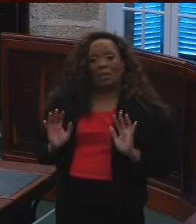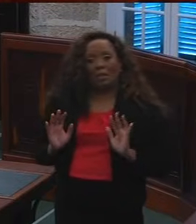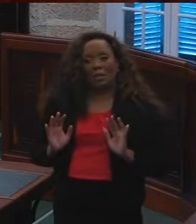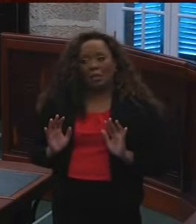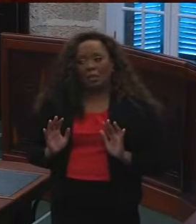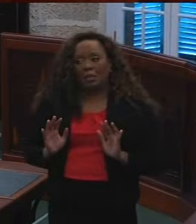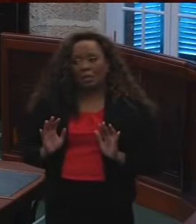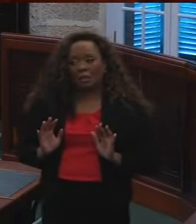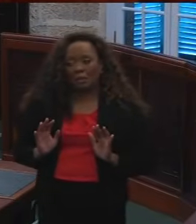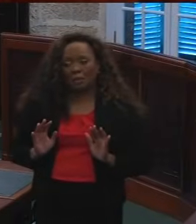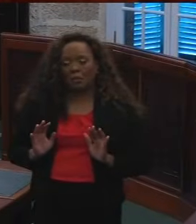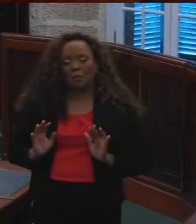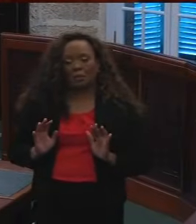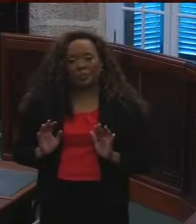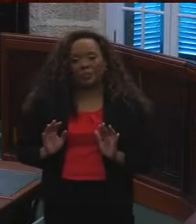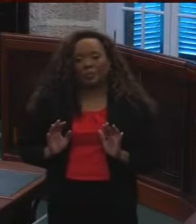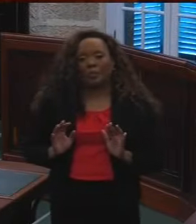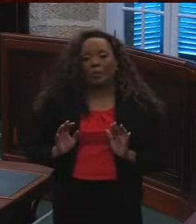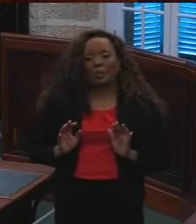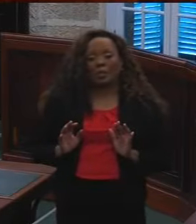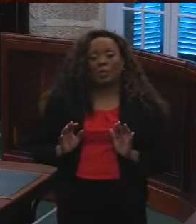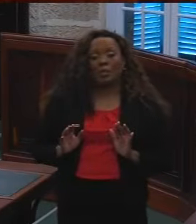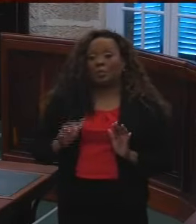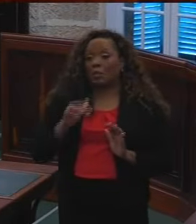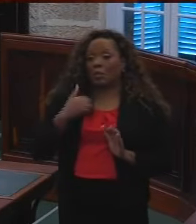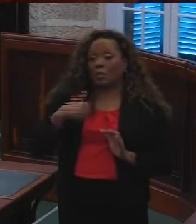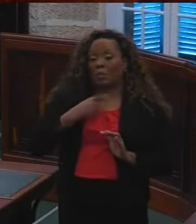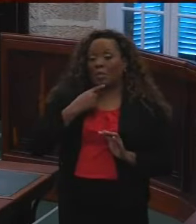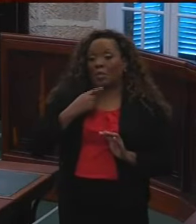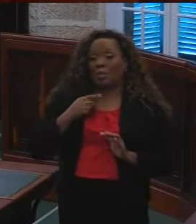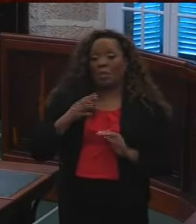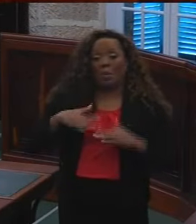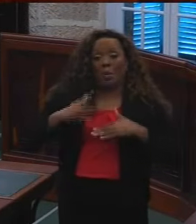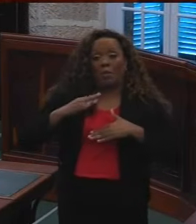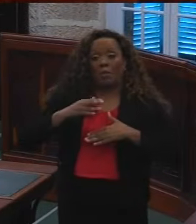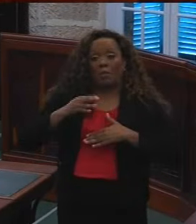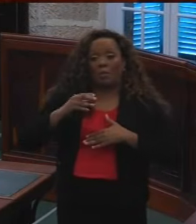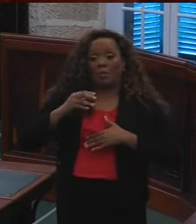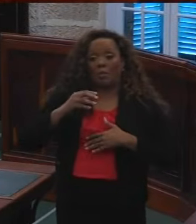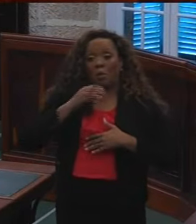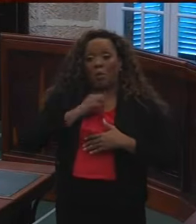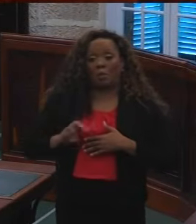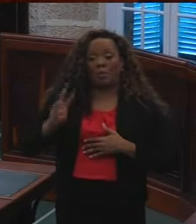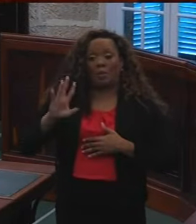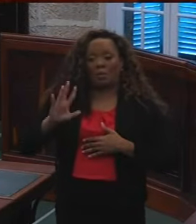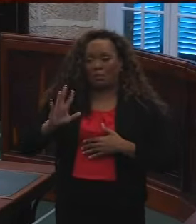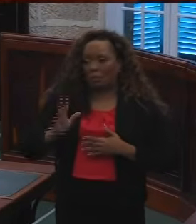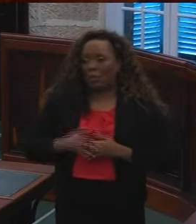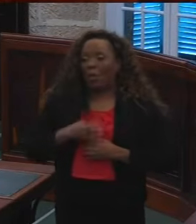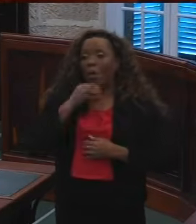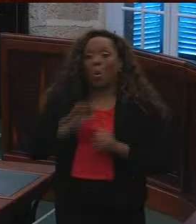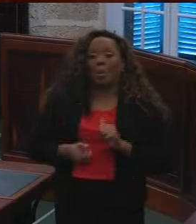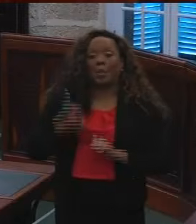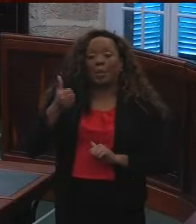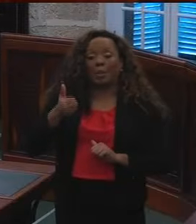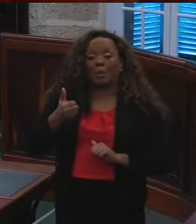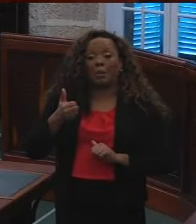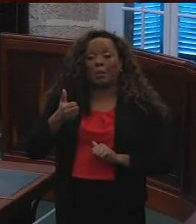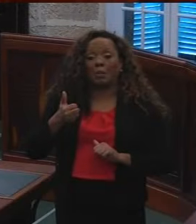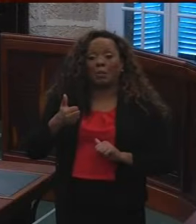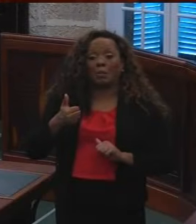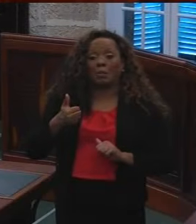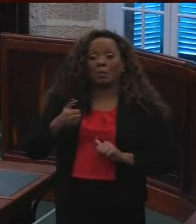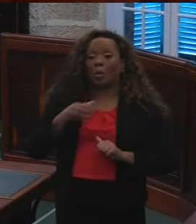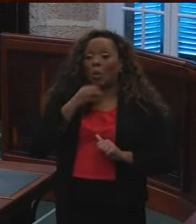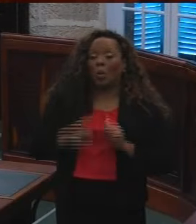our local sphere but internationally as well. So first up, let me say that older